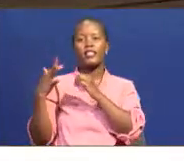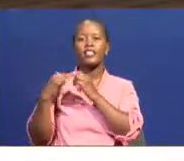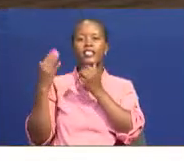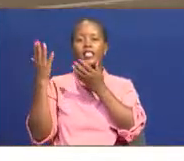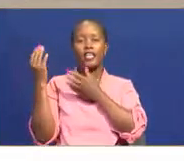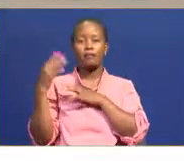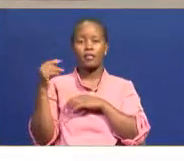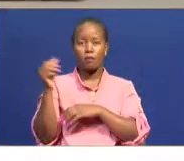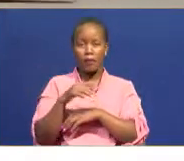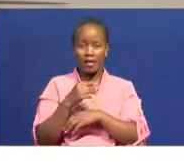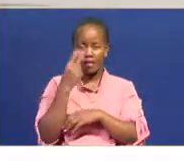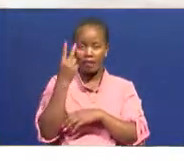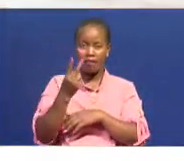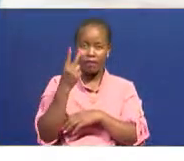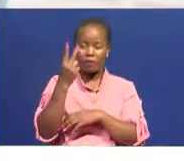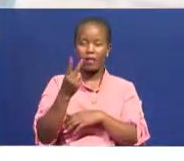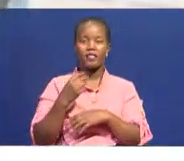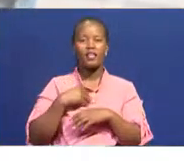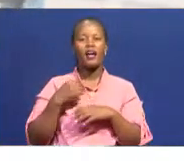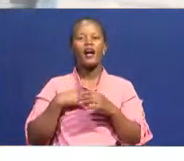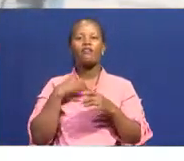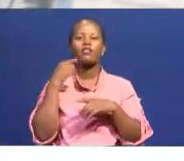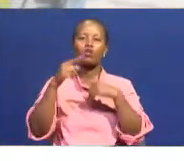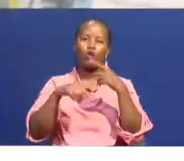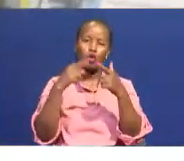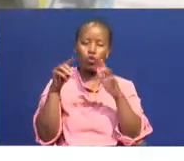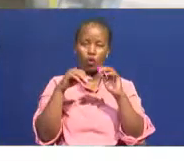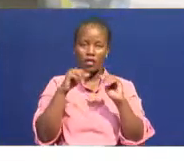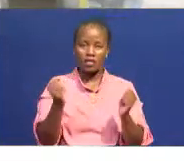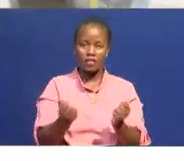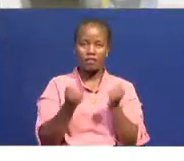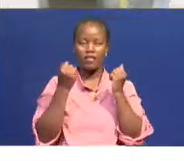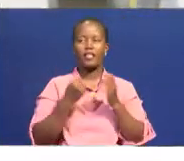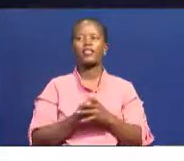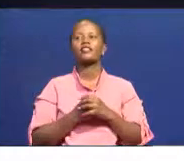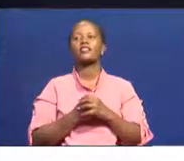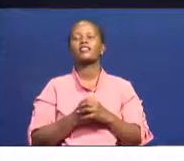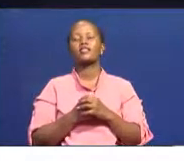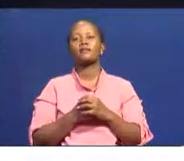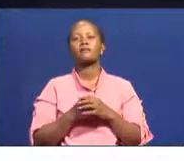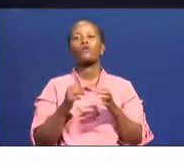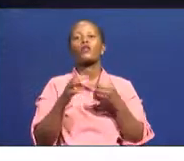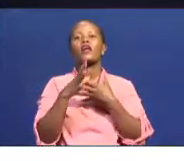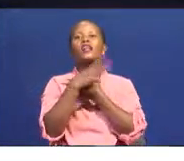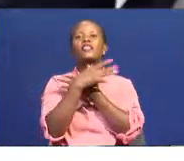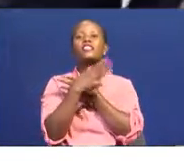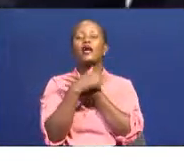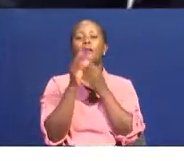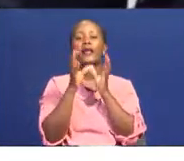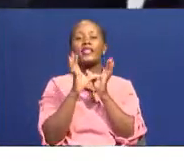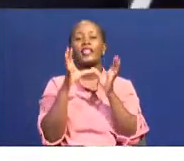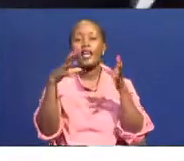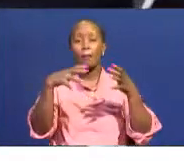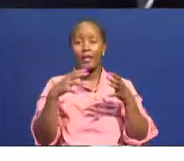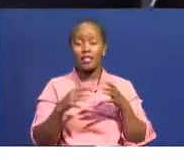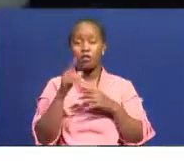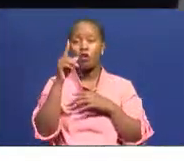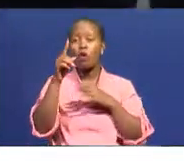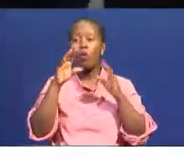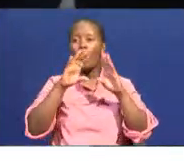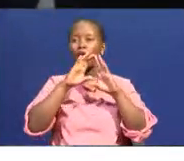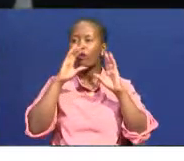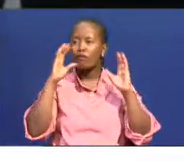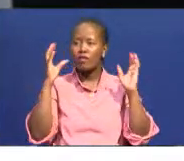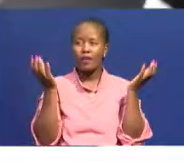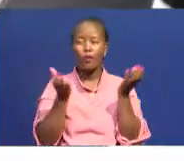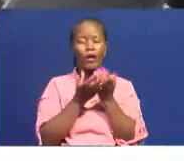February, citing Boeing's ongoing safety crisis. Meanwhile, Germany company Covestro, one of the world's leading